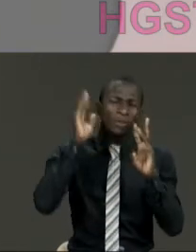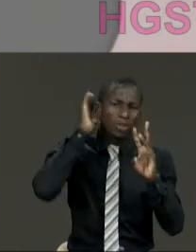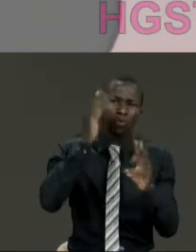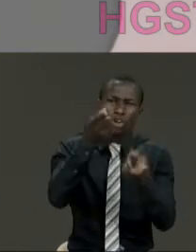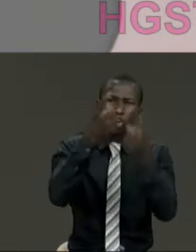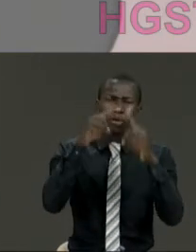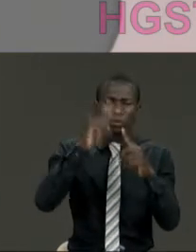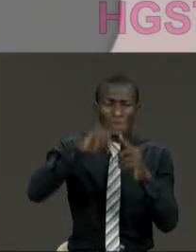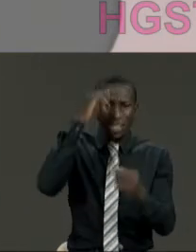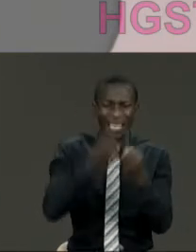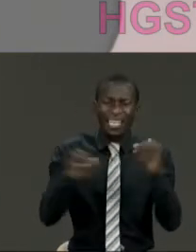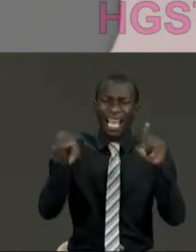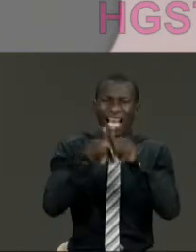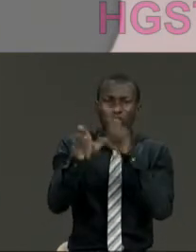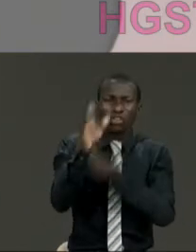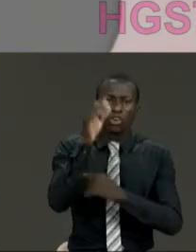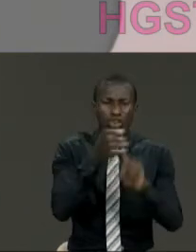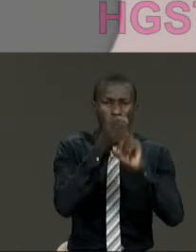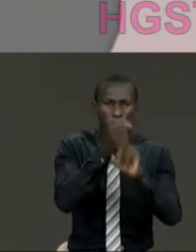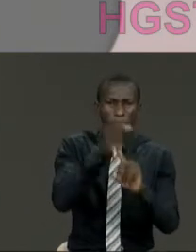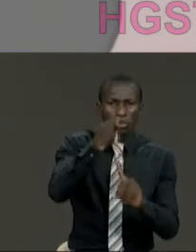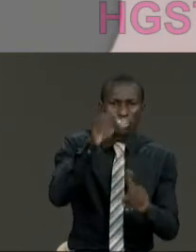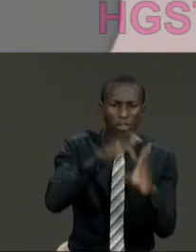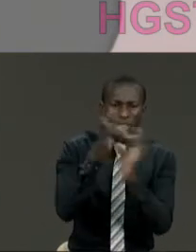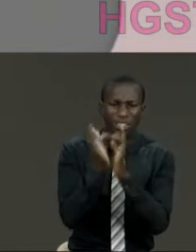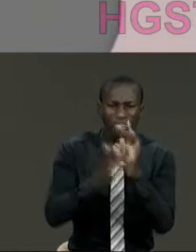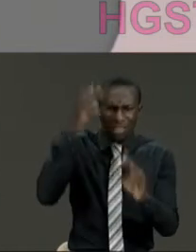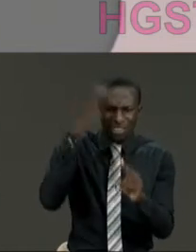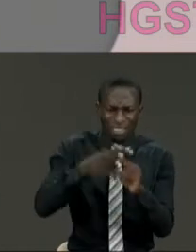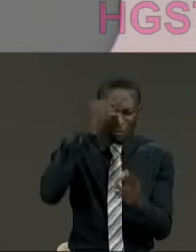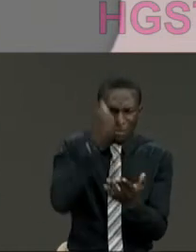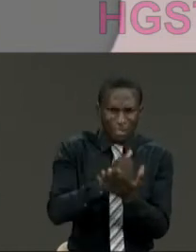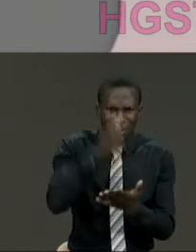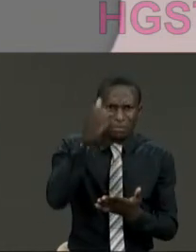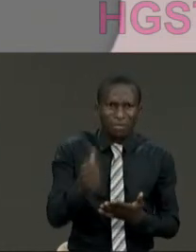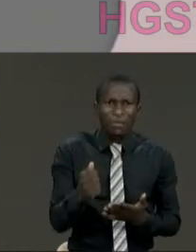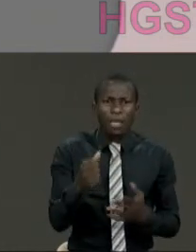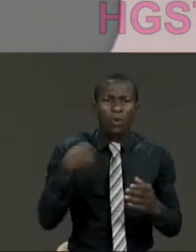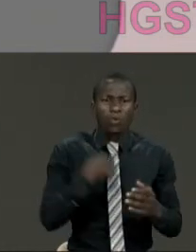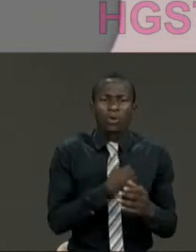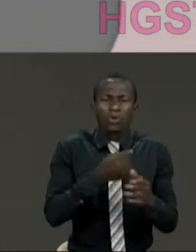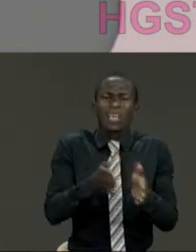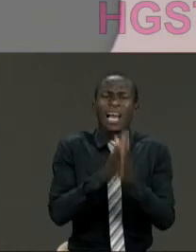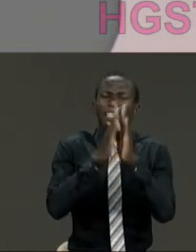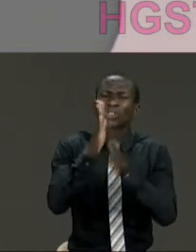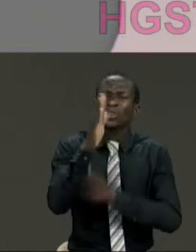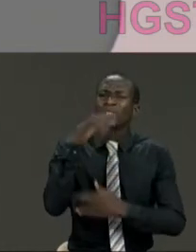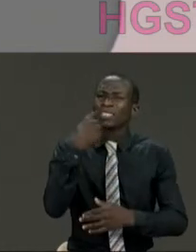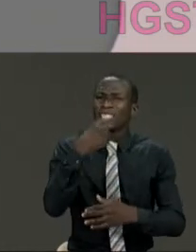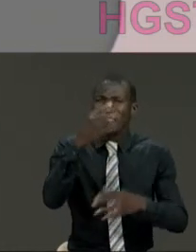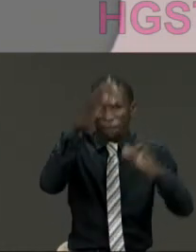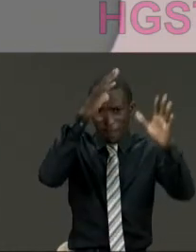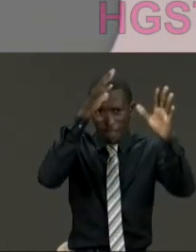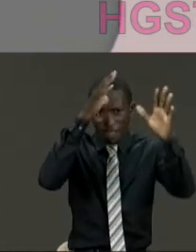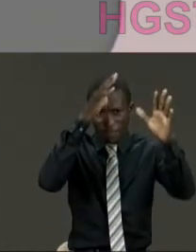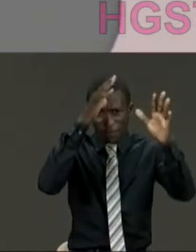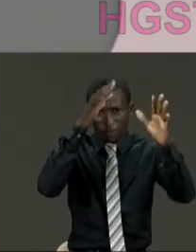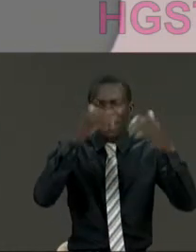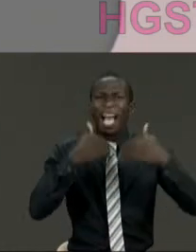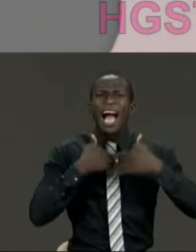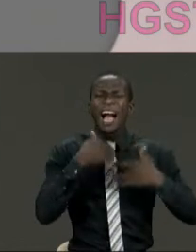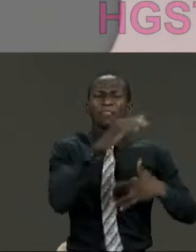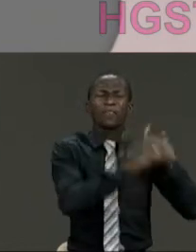in Jesus' name. Amen. We're going to ask God and say, Father, have